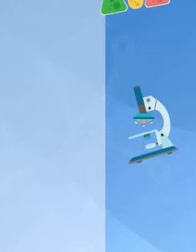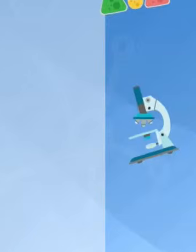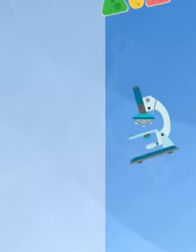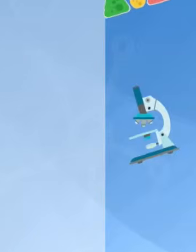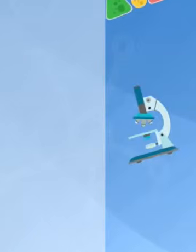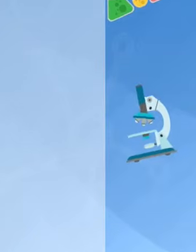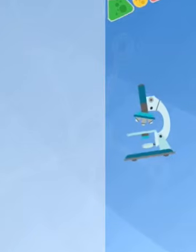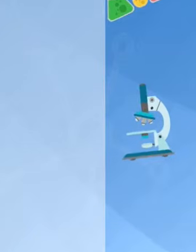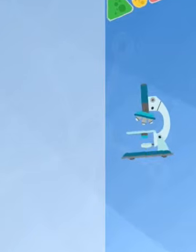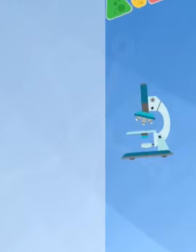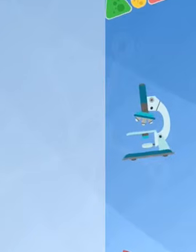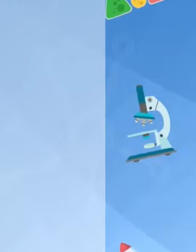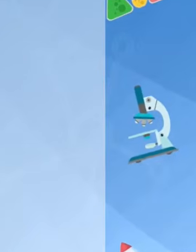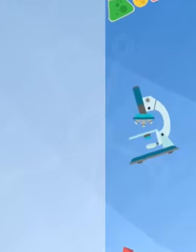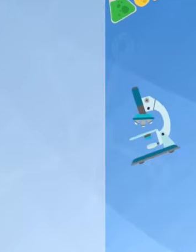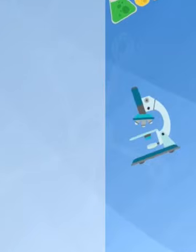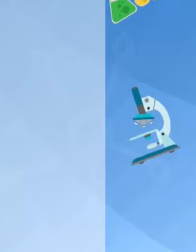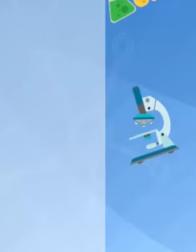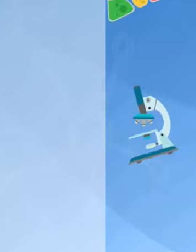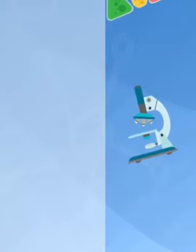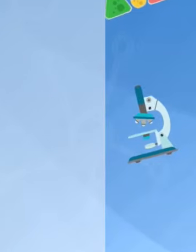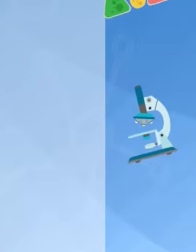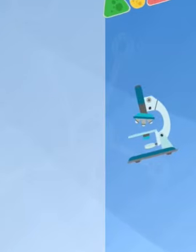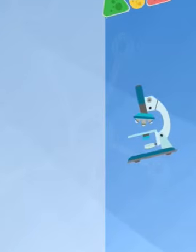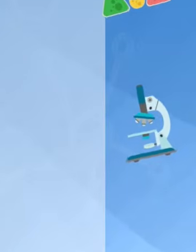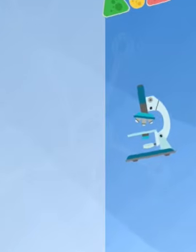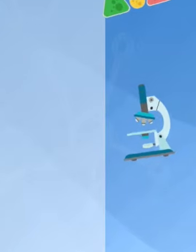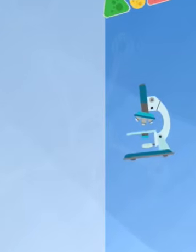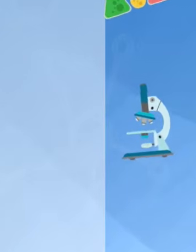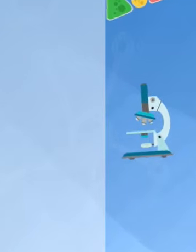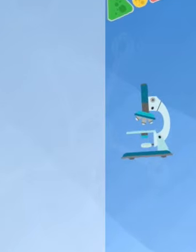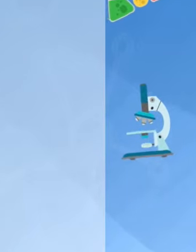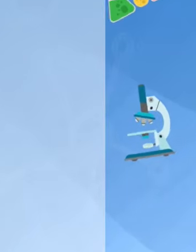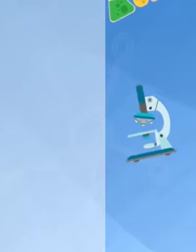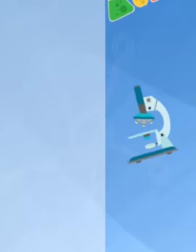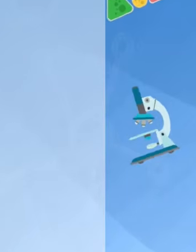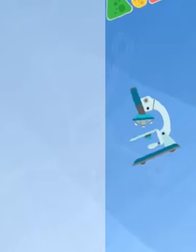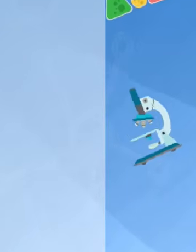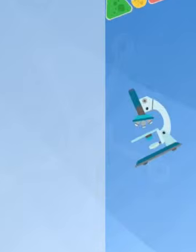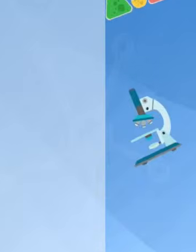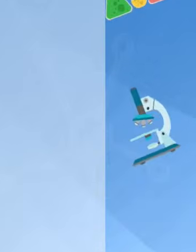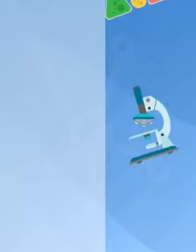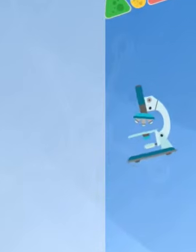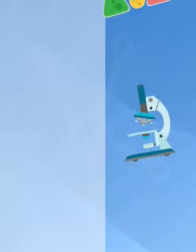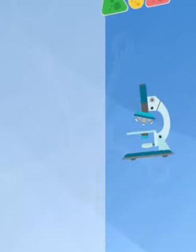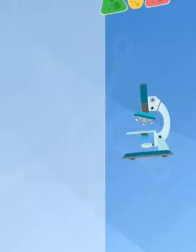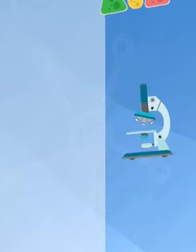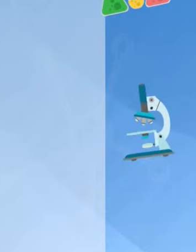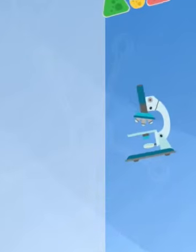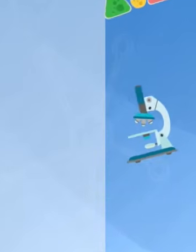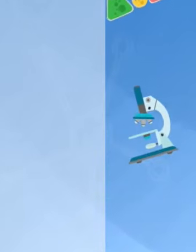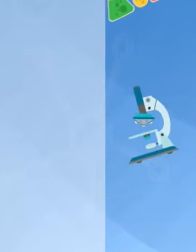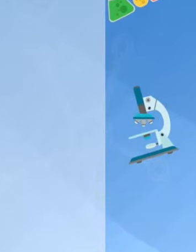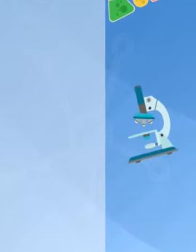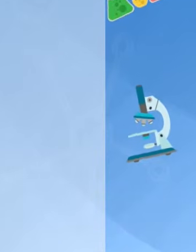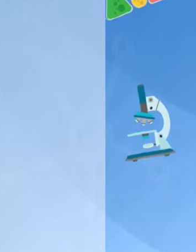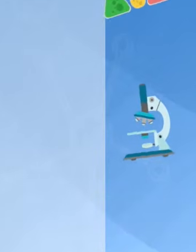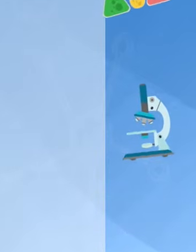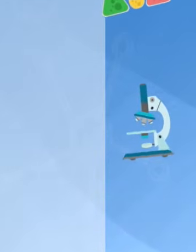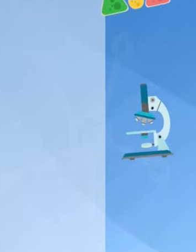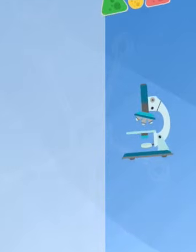So, please be with us for the whole session. So, Mr. Bergin sir, yes, are you available